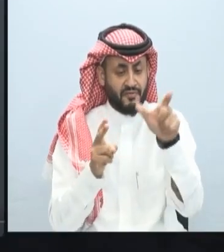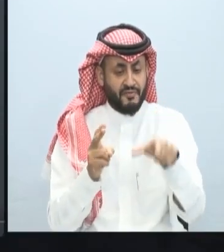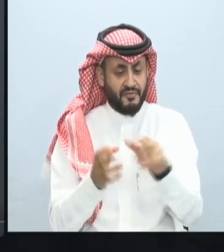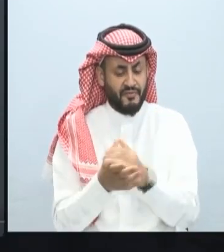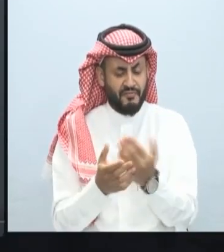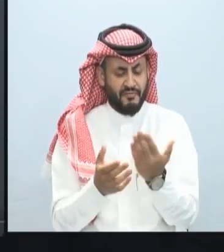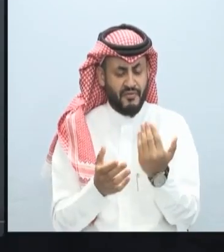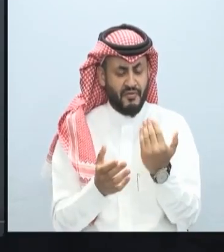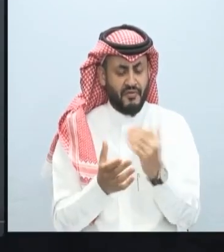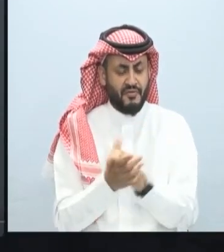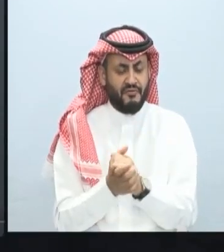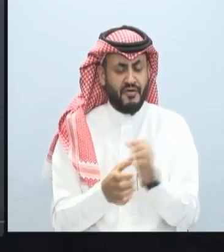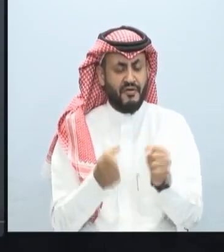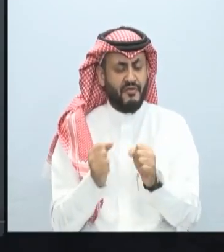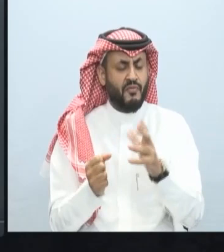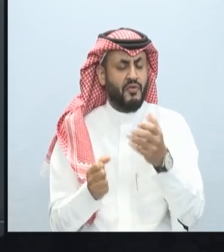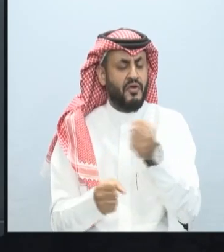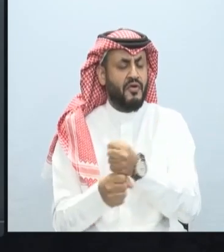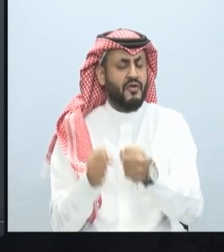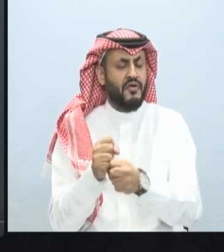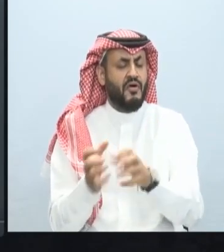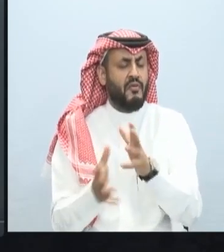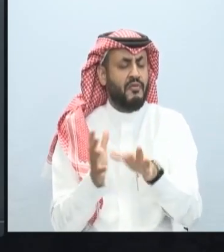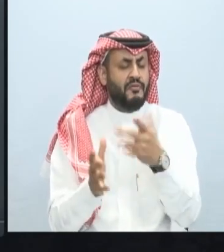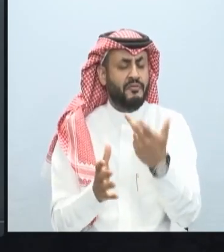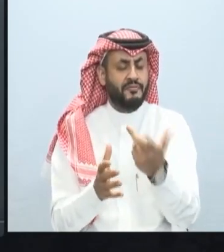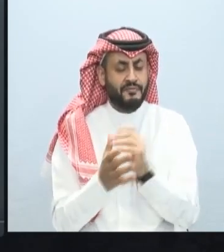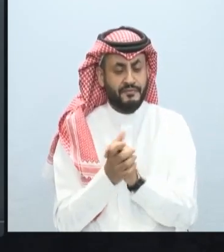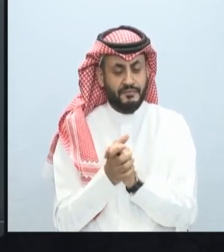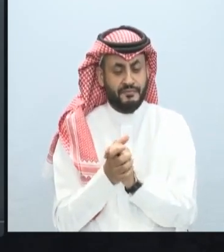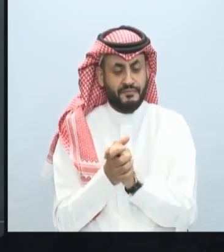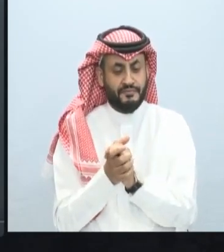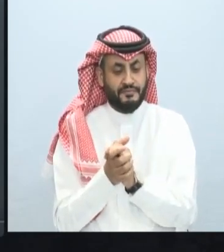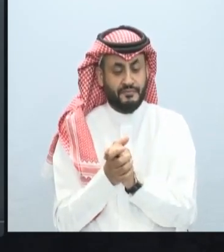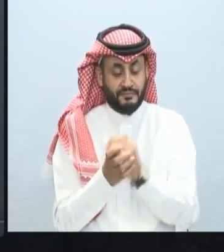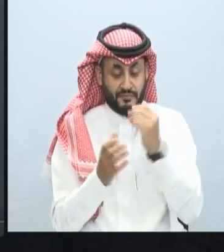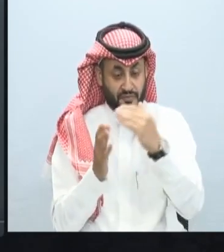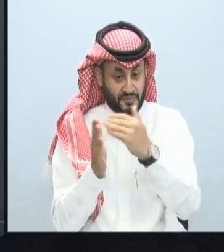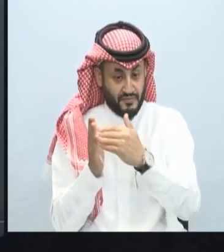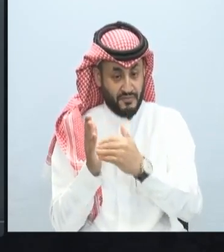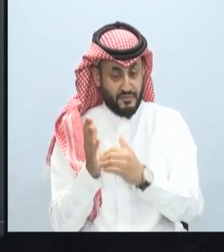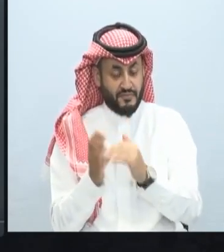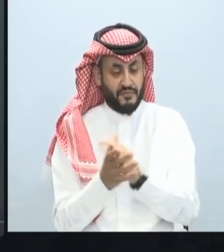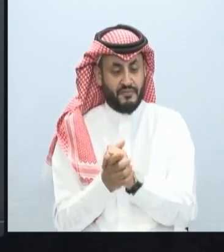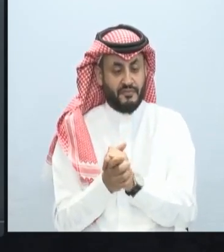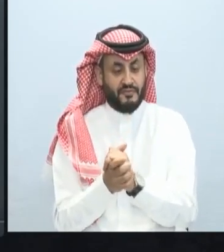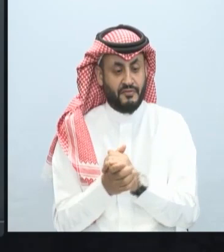the character, just to revise, what are the structures that we are talking about? Now, they noted in the book that